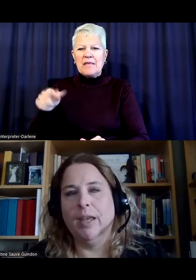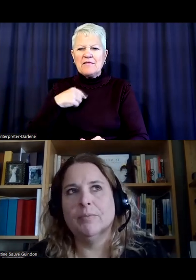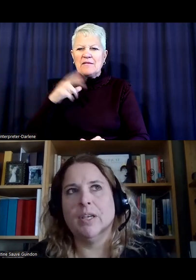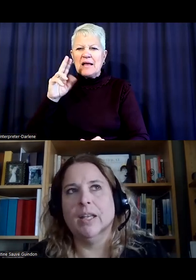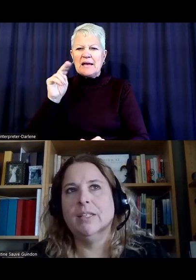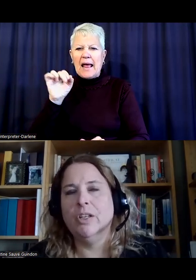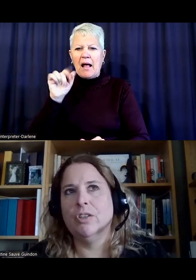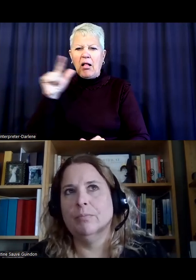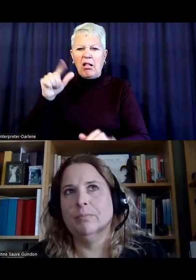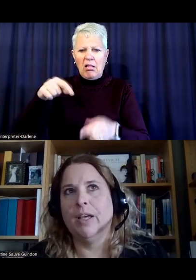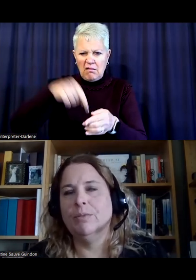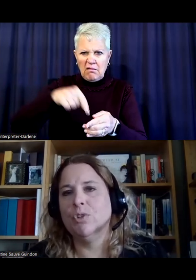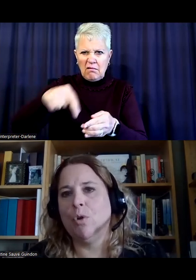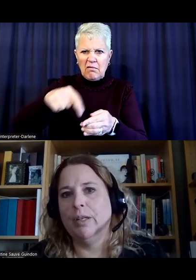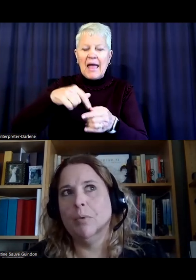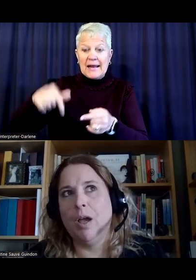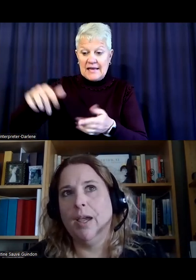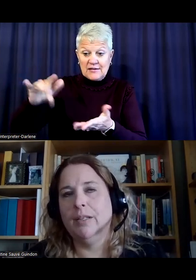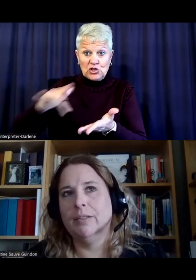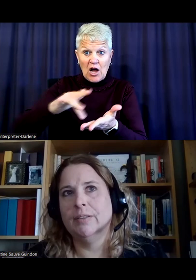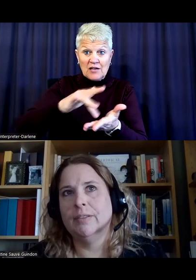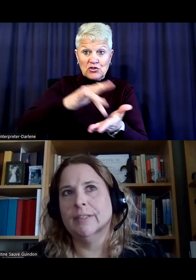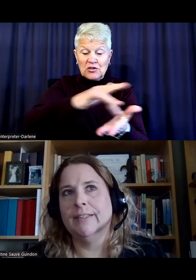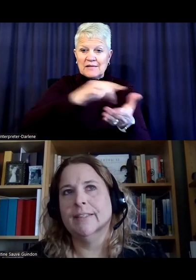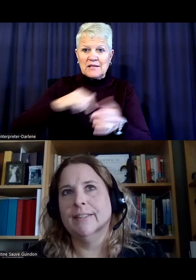nails, right? And he touched them as he was crawling by.